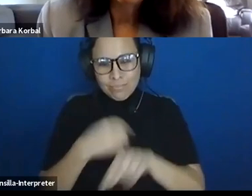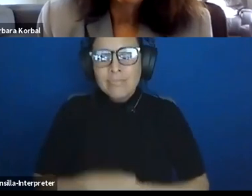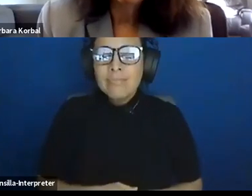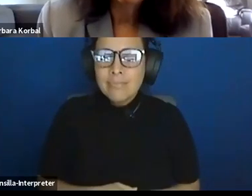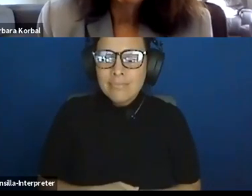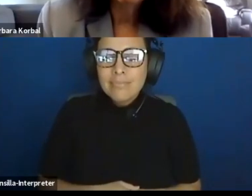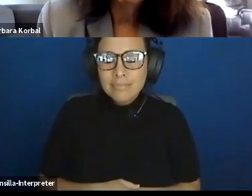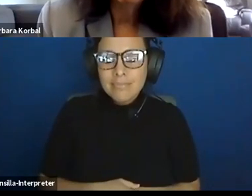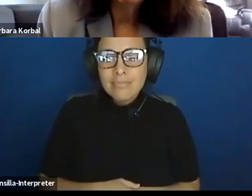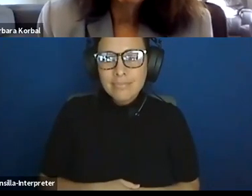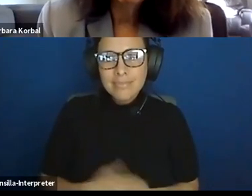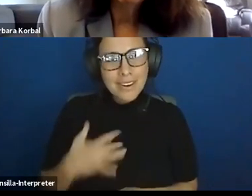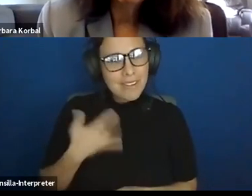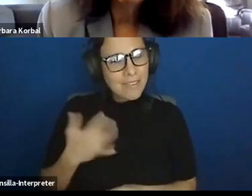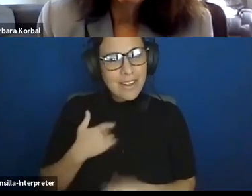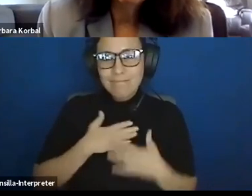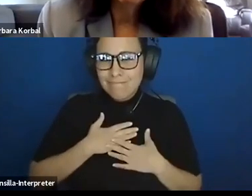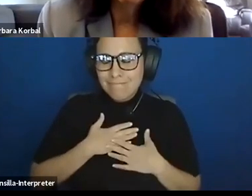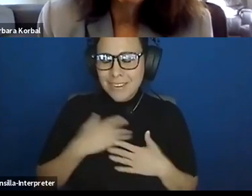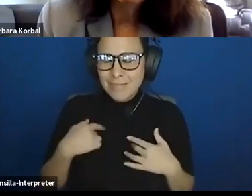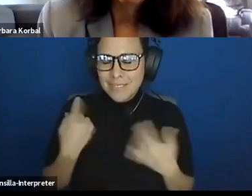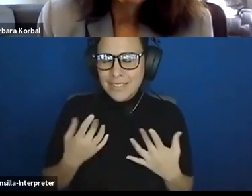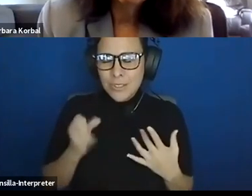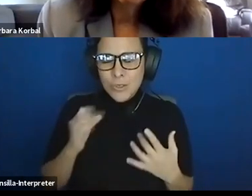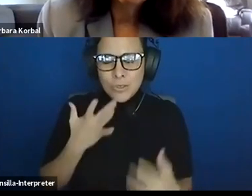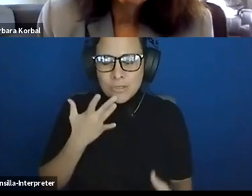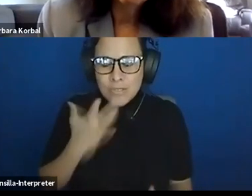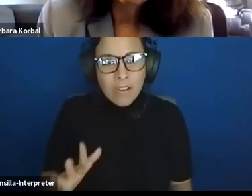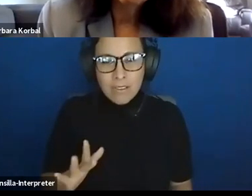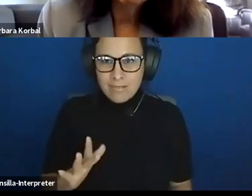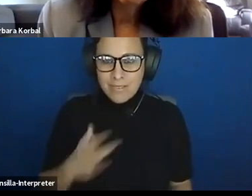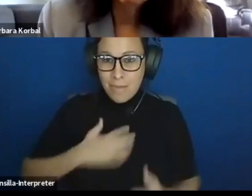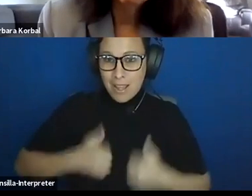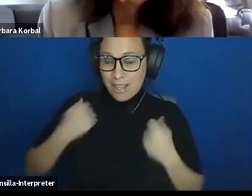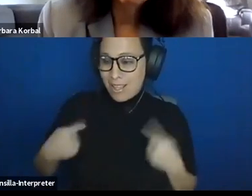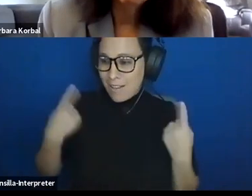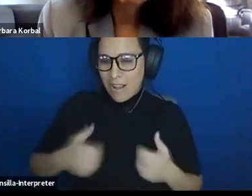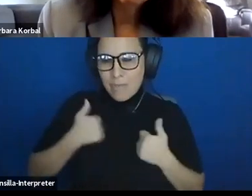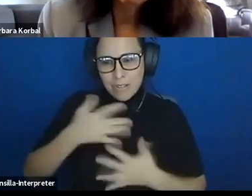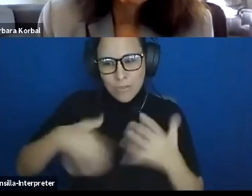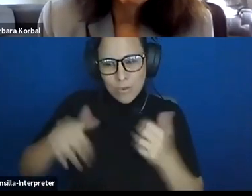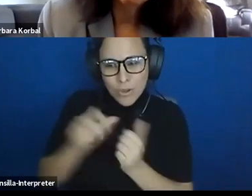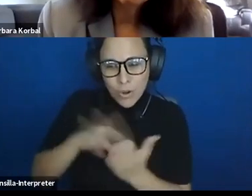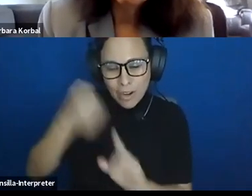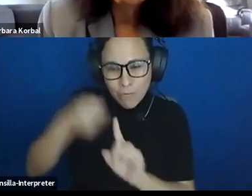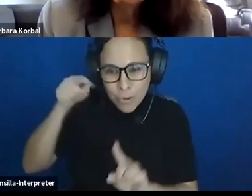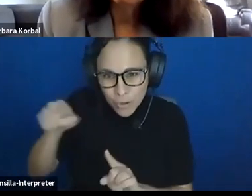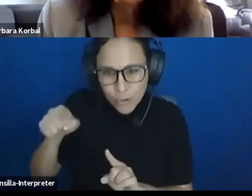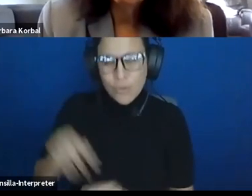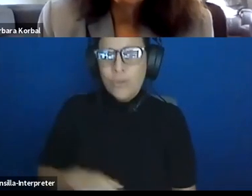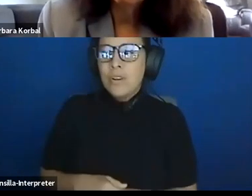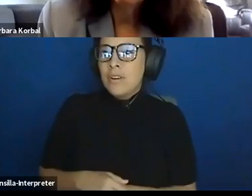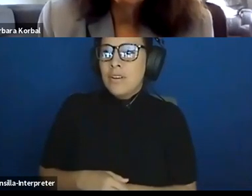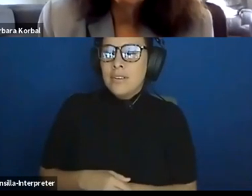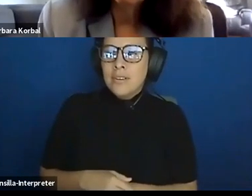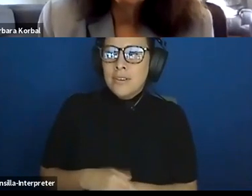I feel that I've just been so extraordinarily fortunate in my life to have lived among you and learned from you. And,